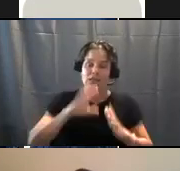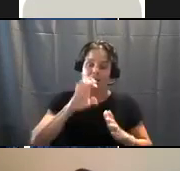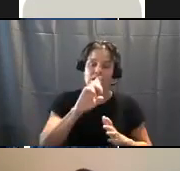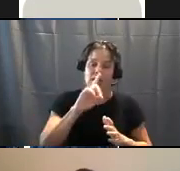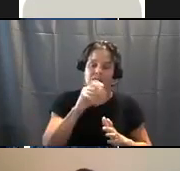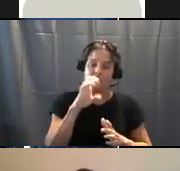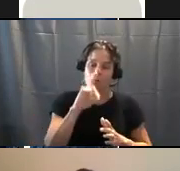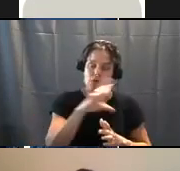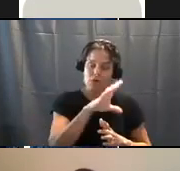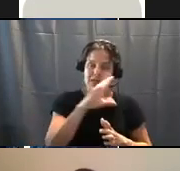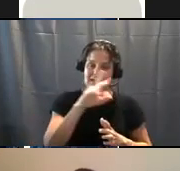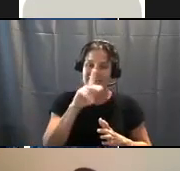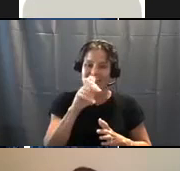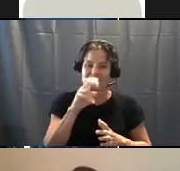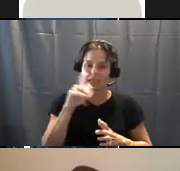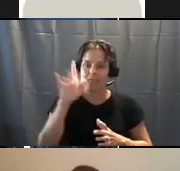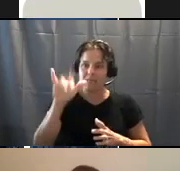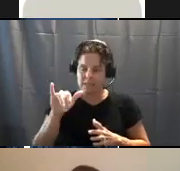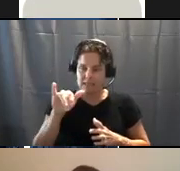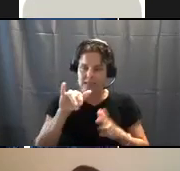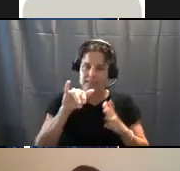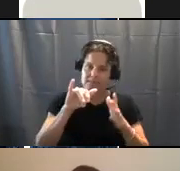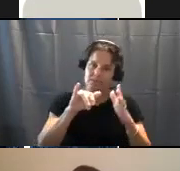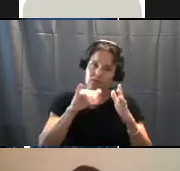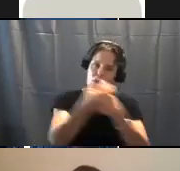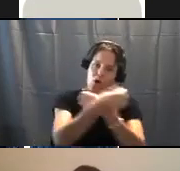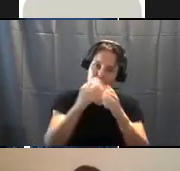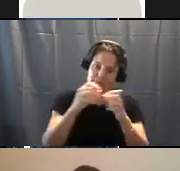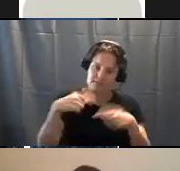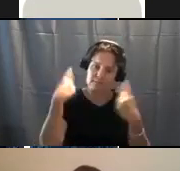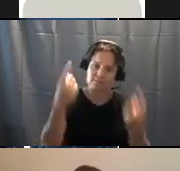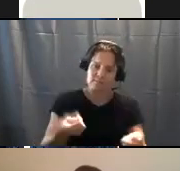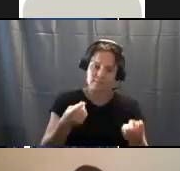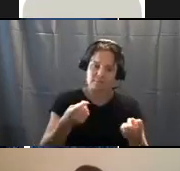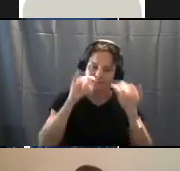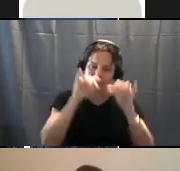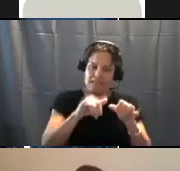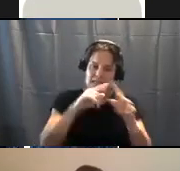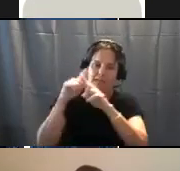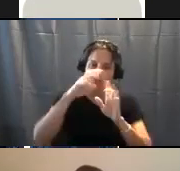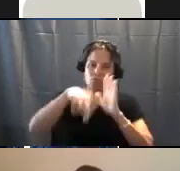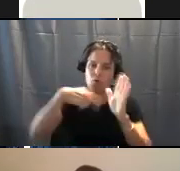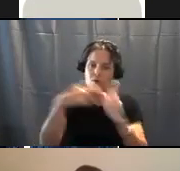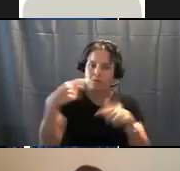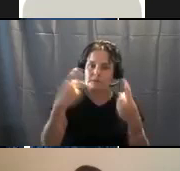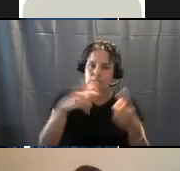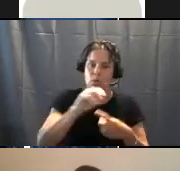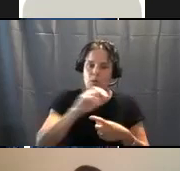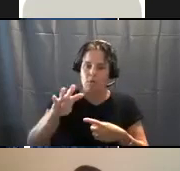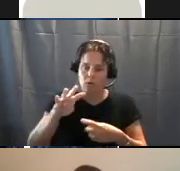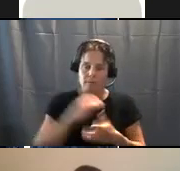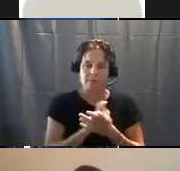in different capacities through 2004. She went on to create successful strategic communications campaigns